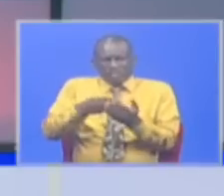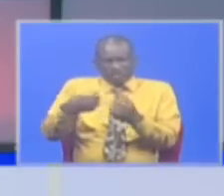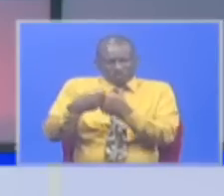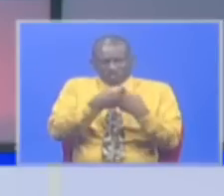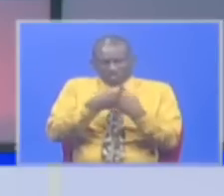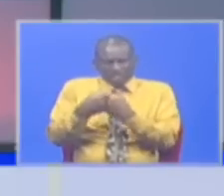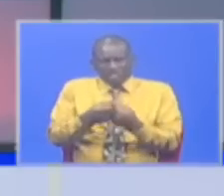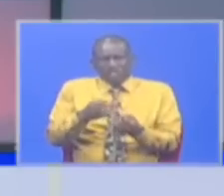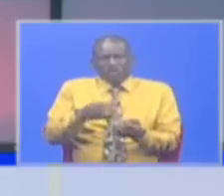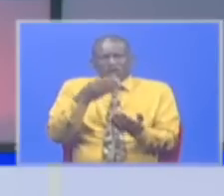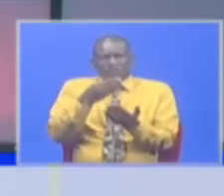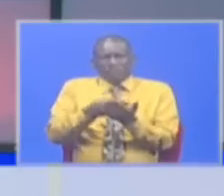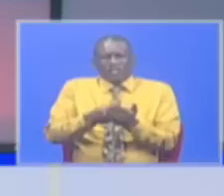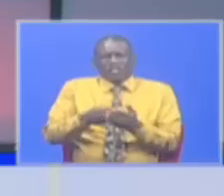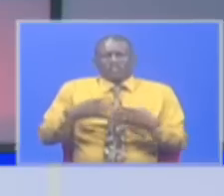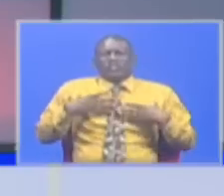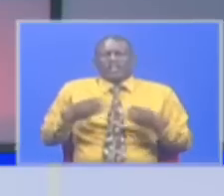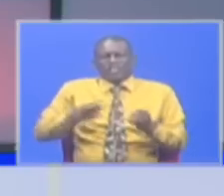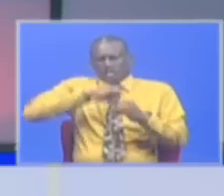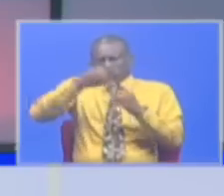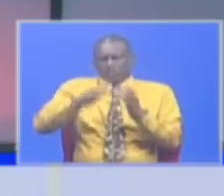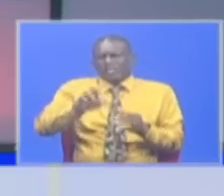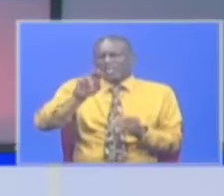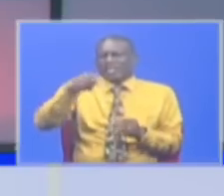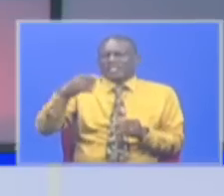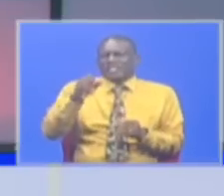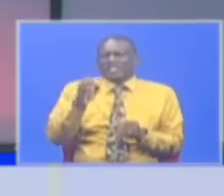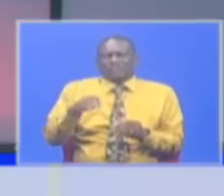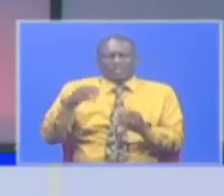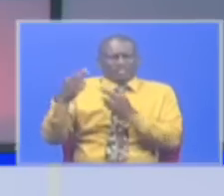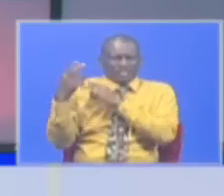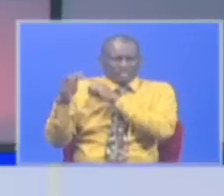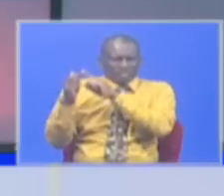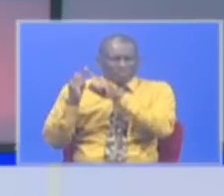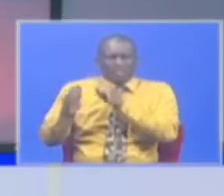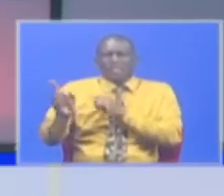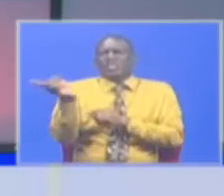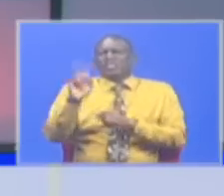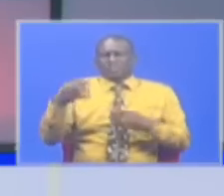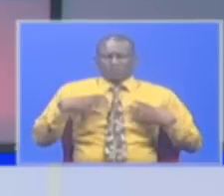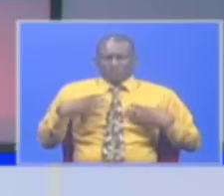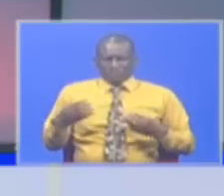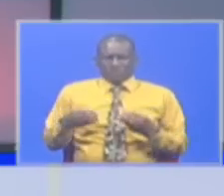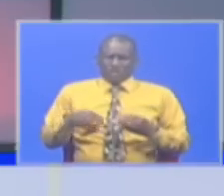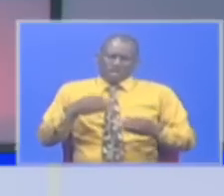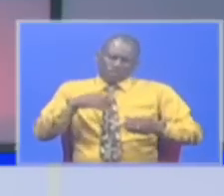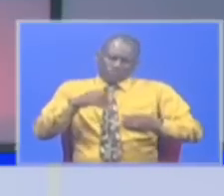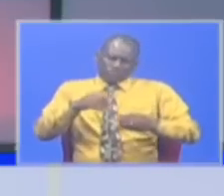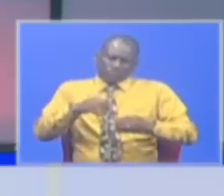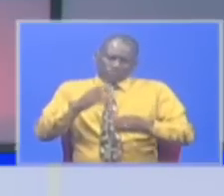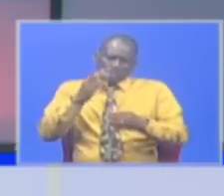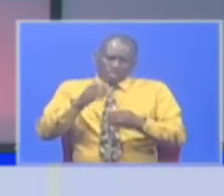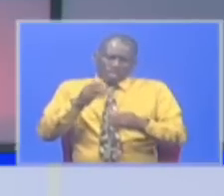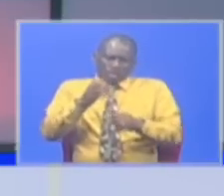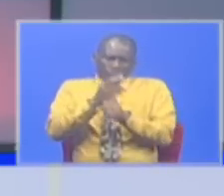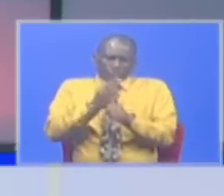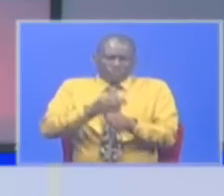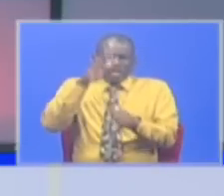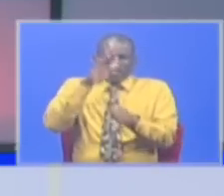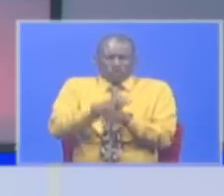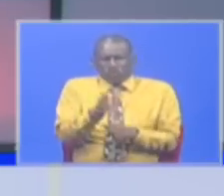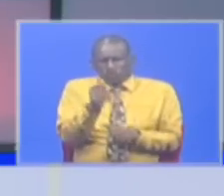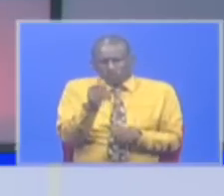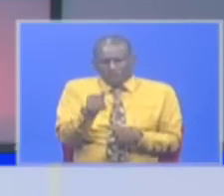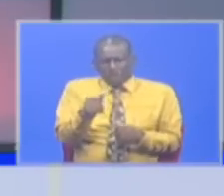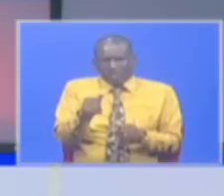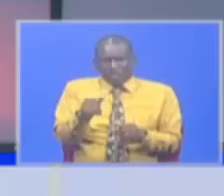Health Insurer, NHIF, is going through. The ministry is alleged to have coerced the fund into spending large sums of money towards